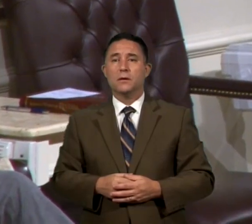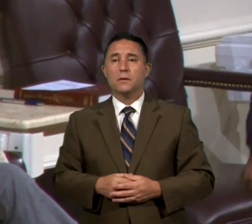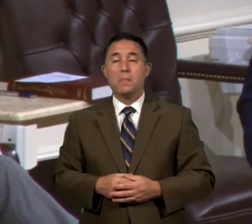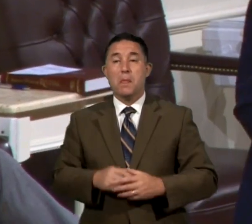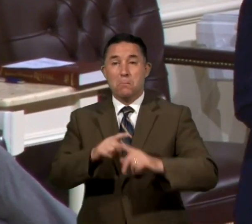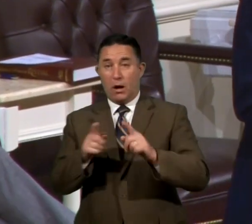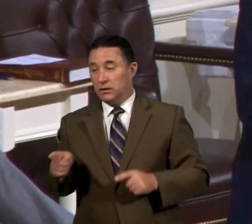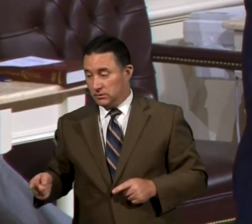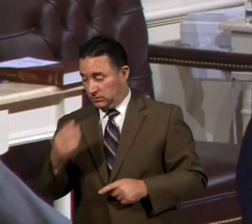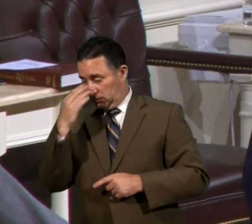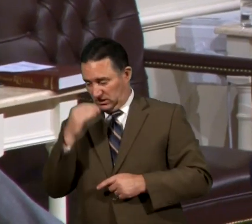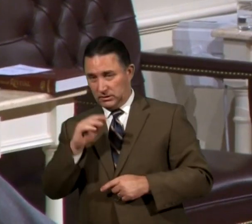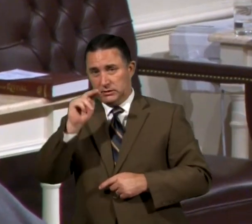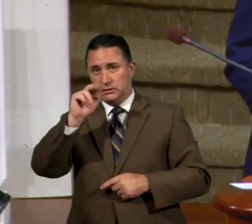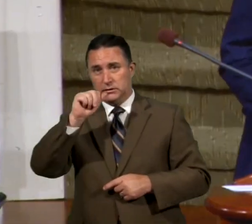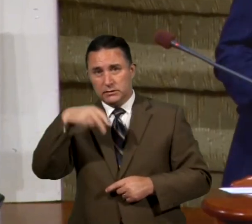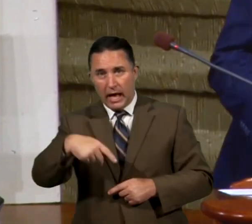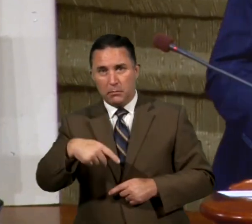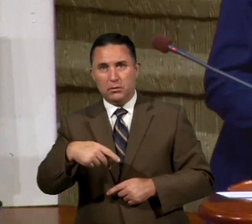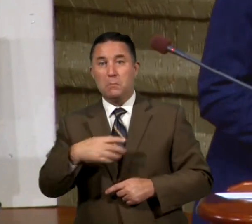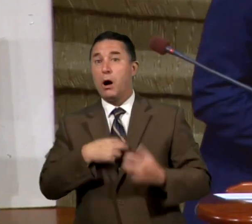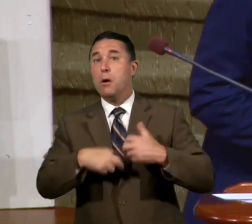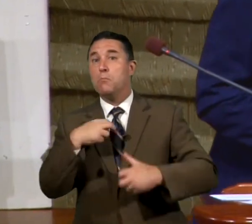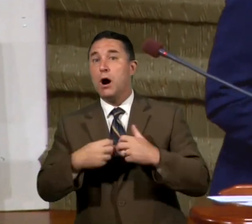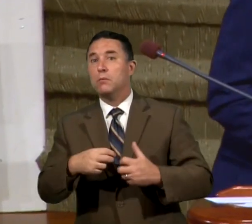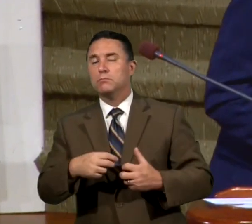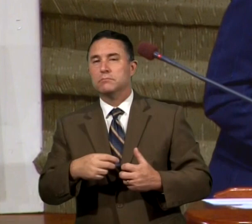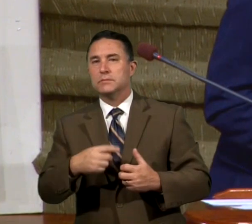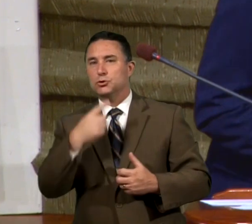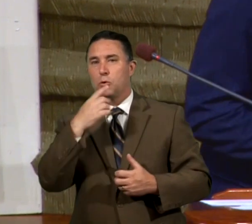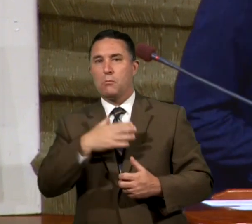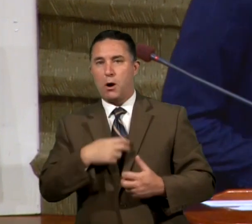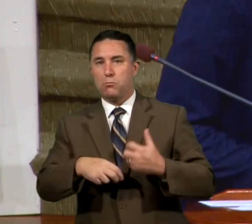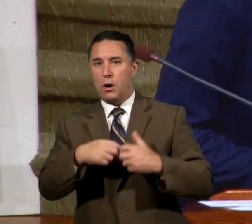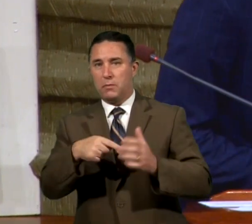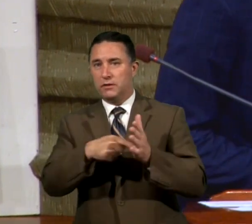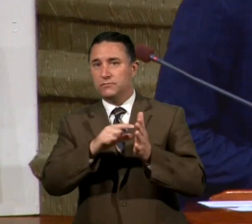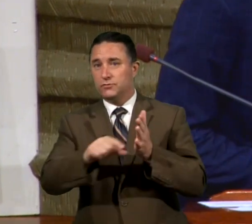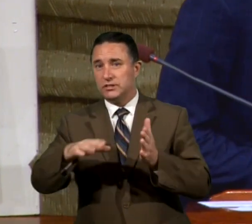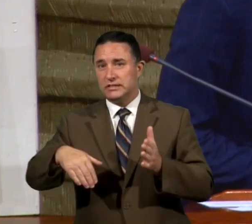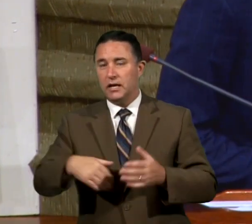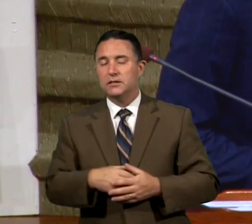He takes a nap, and my issue, I still ain't told you my issue with the text yet.